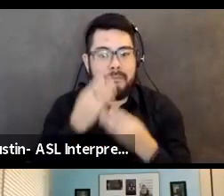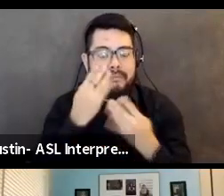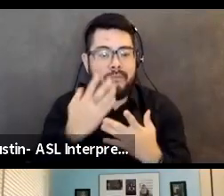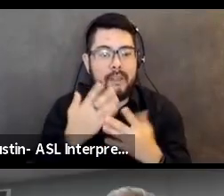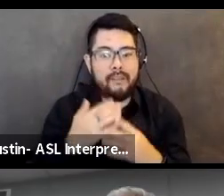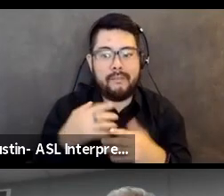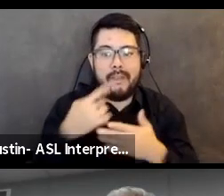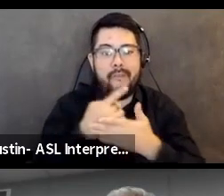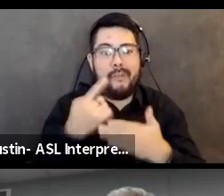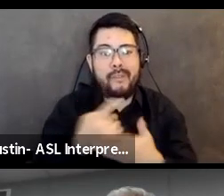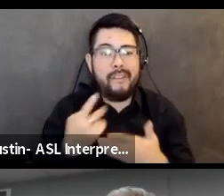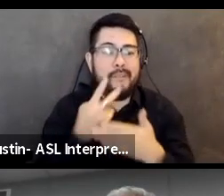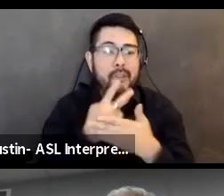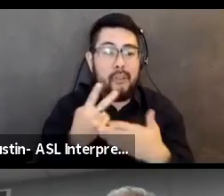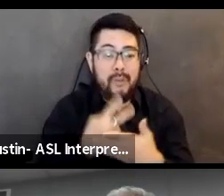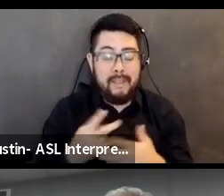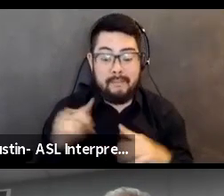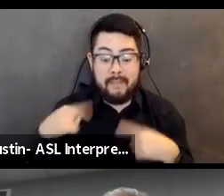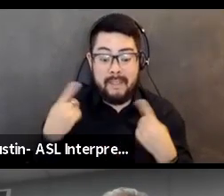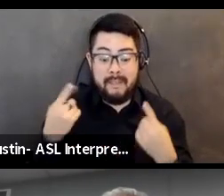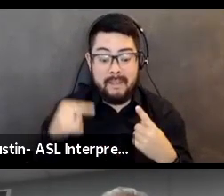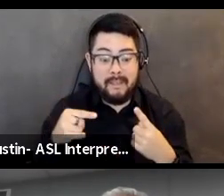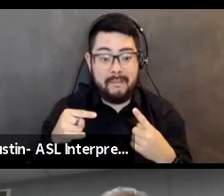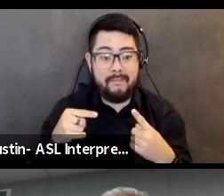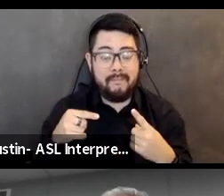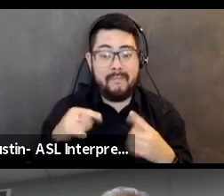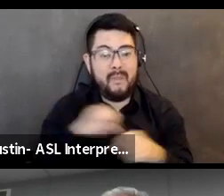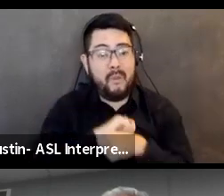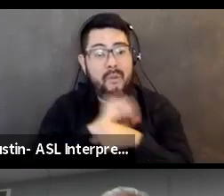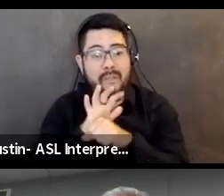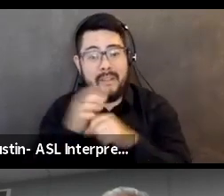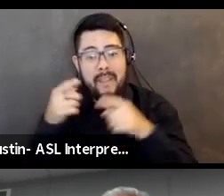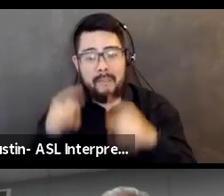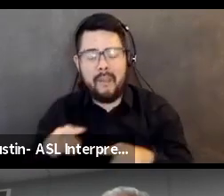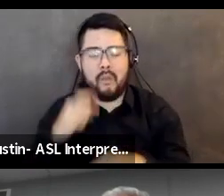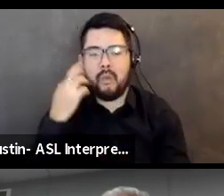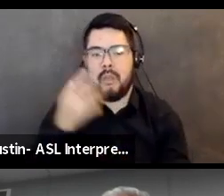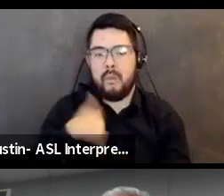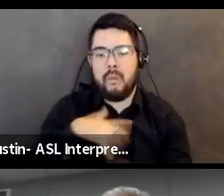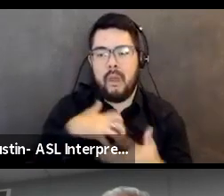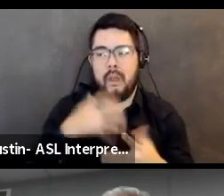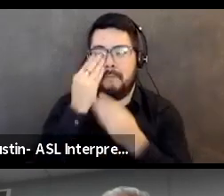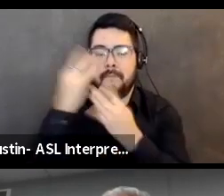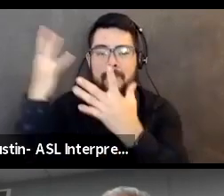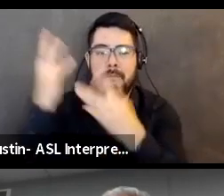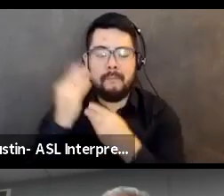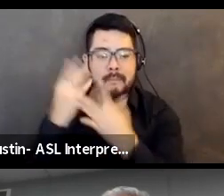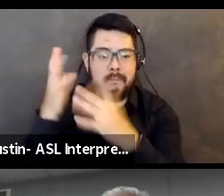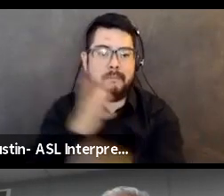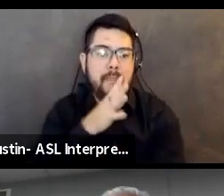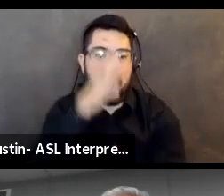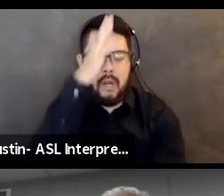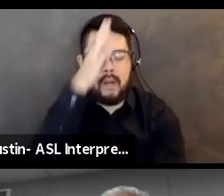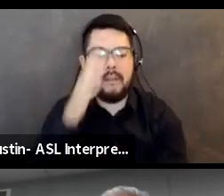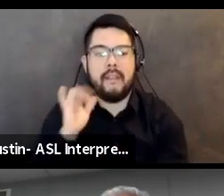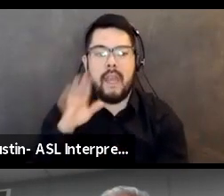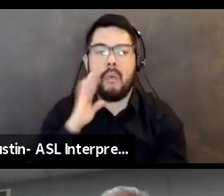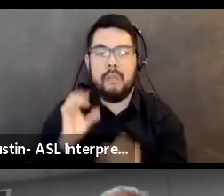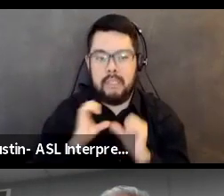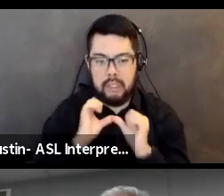week since we moved into this space to make sure that parents are informed on what's happening with the district and we'll we will continue in that